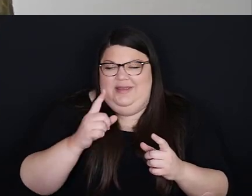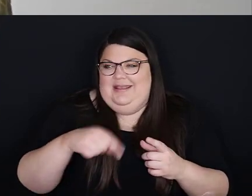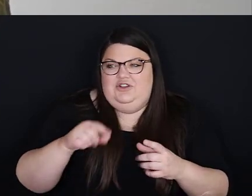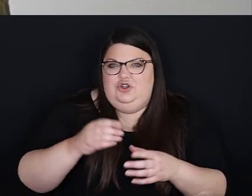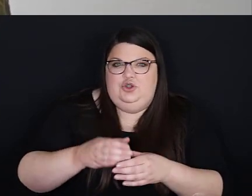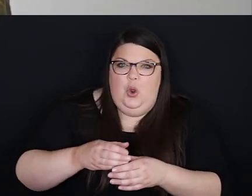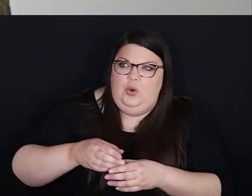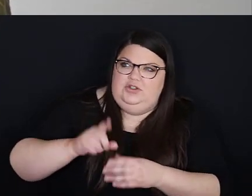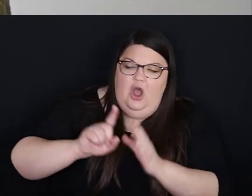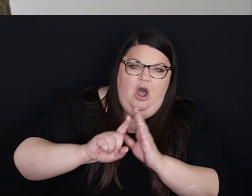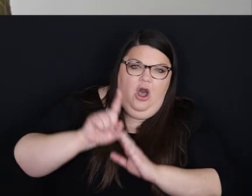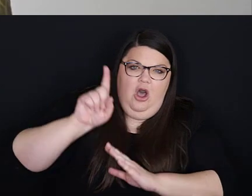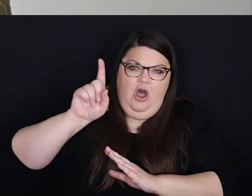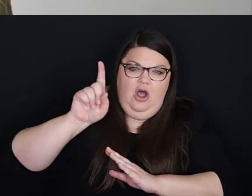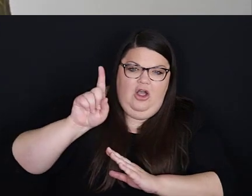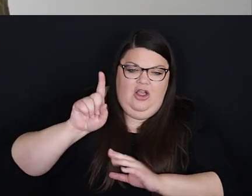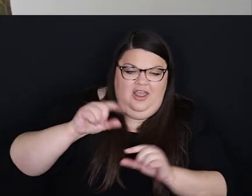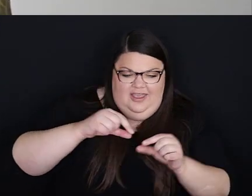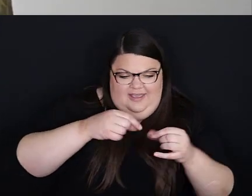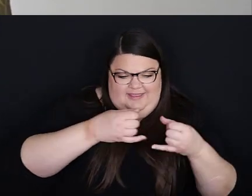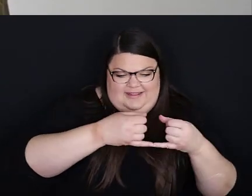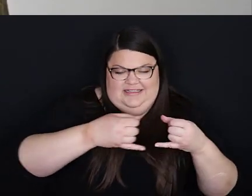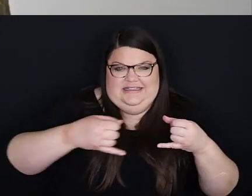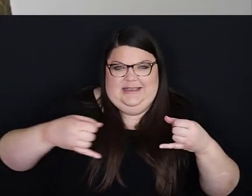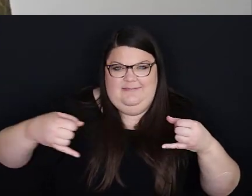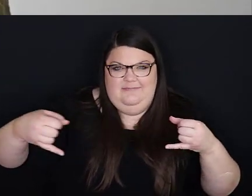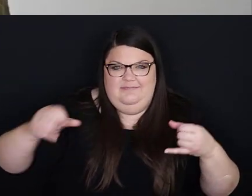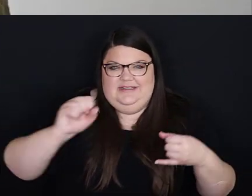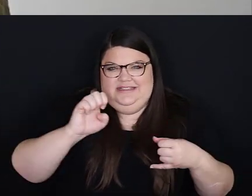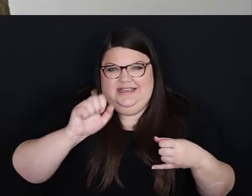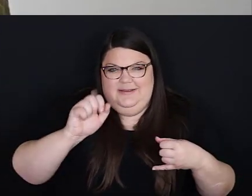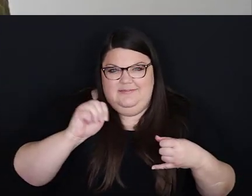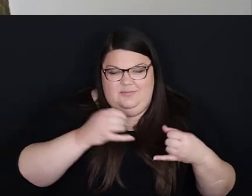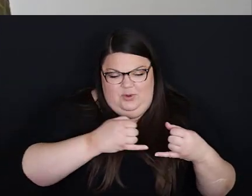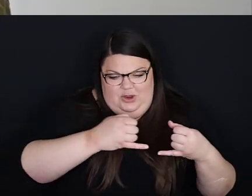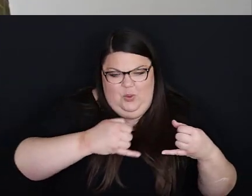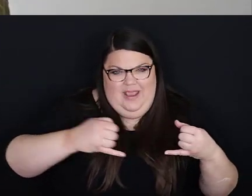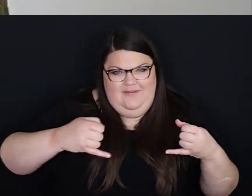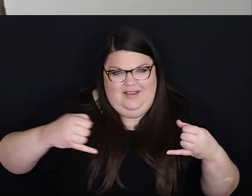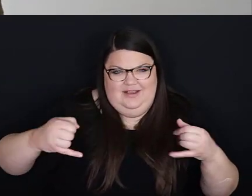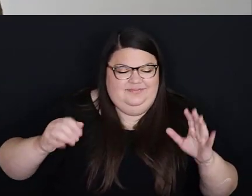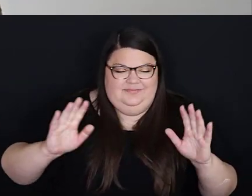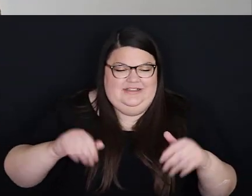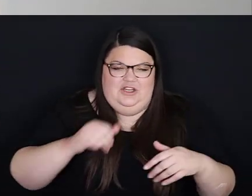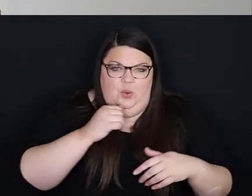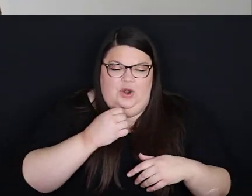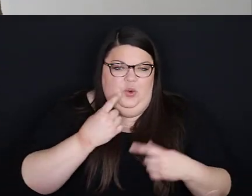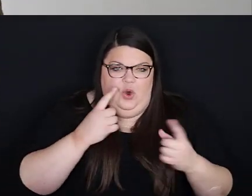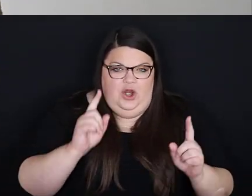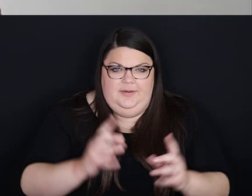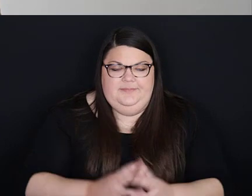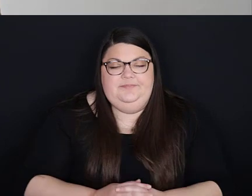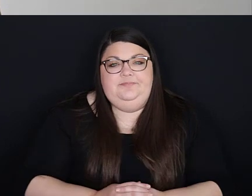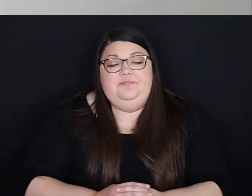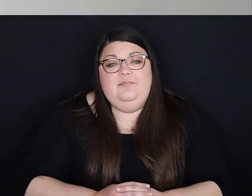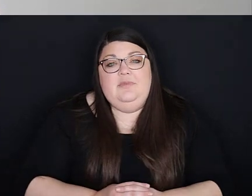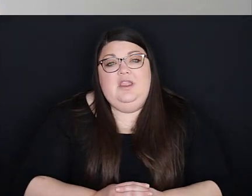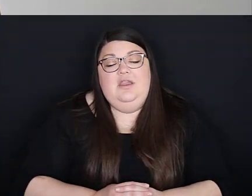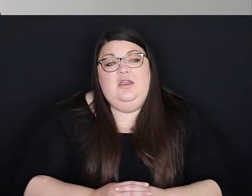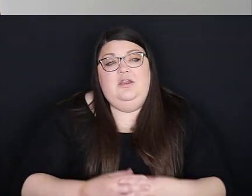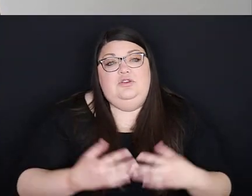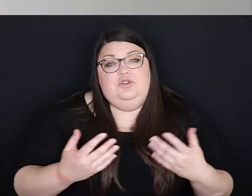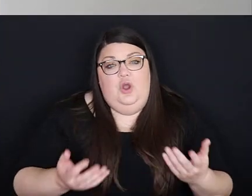tall, the seam would be, tend to be wavy and it, you know, it just wouldn't work. So